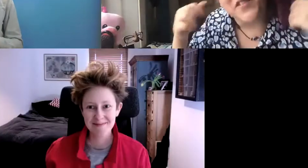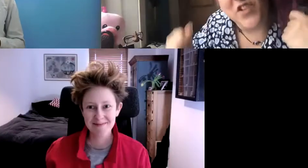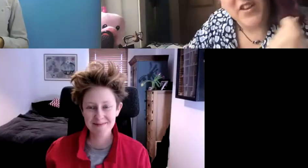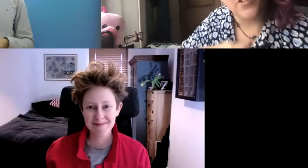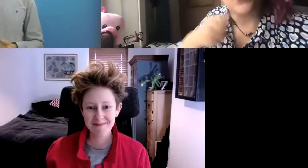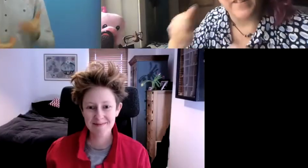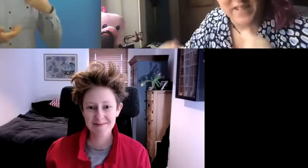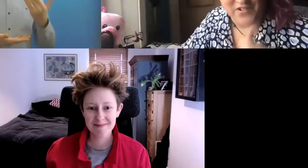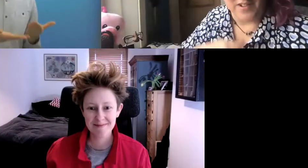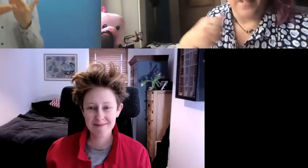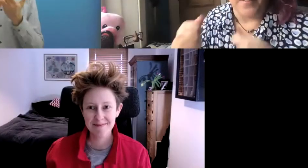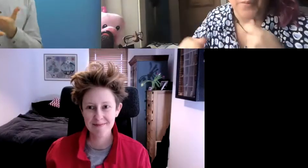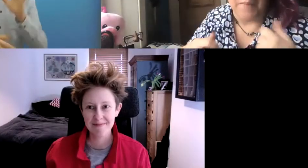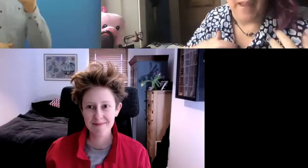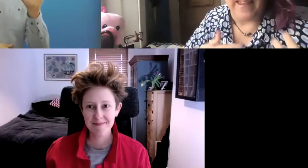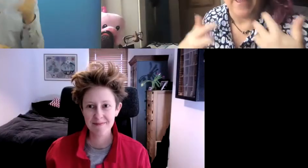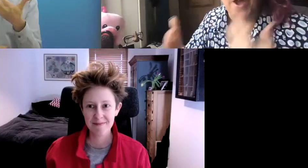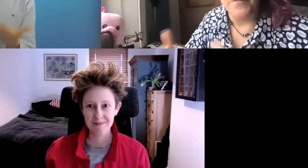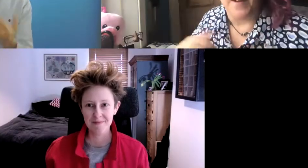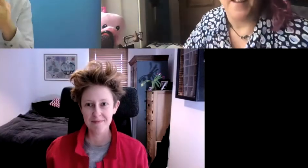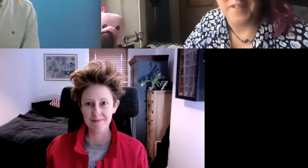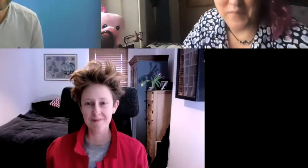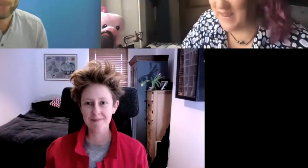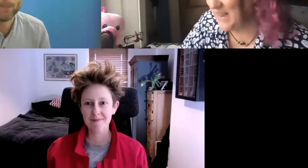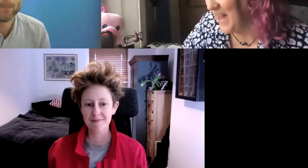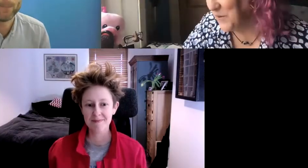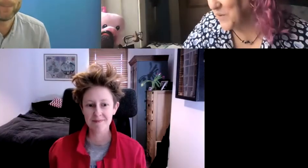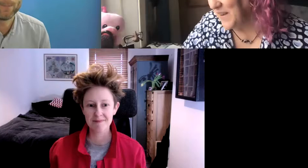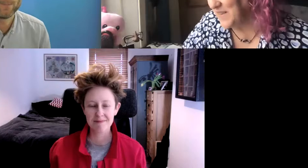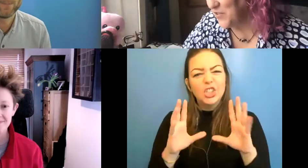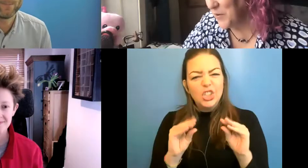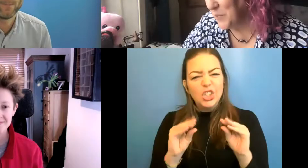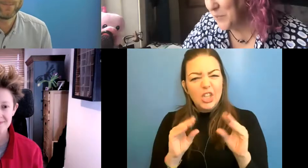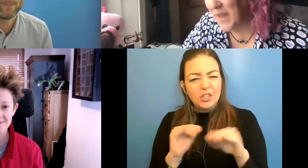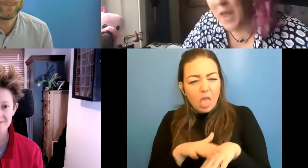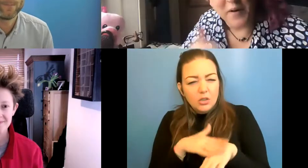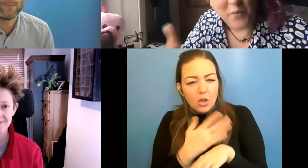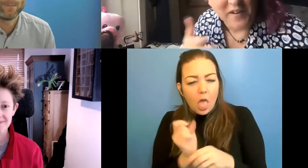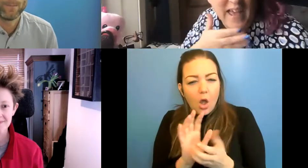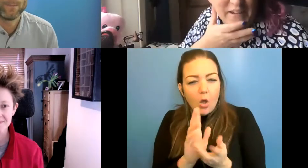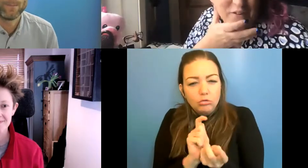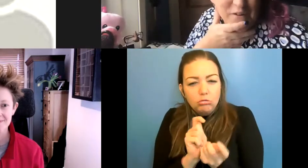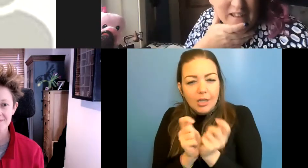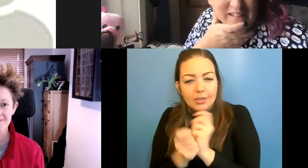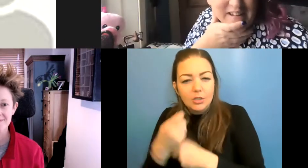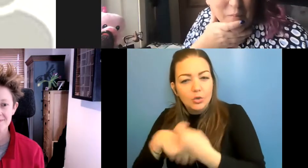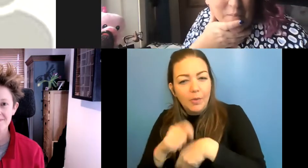It's this gentle transition that we're making over to being an organisation. But I wonder,